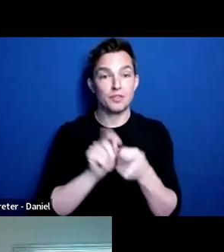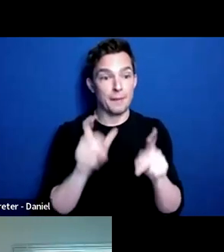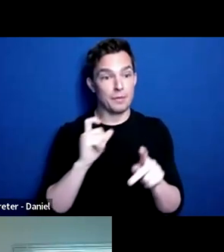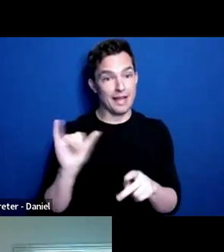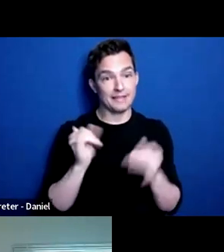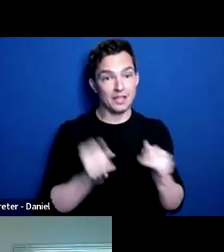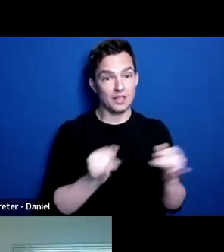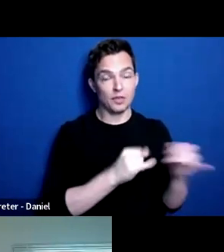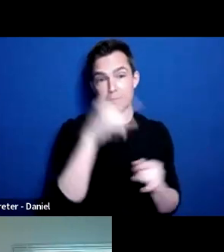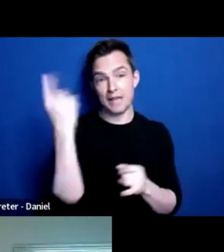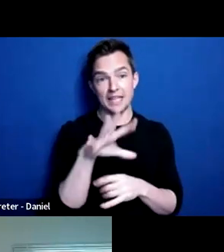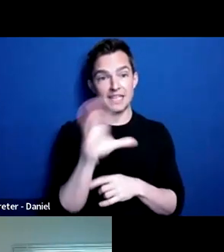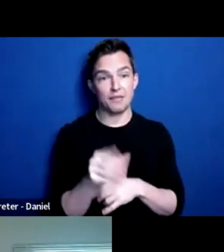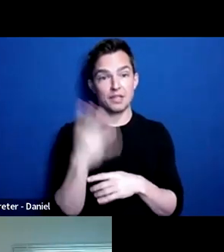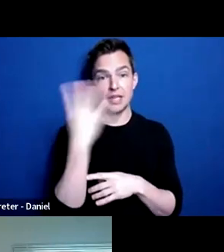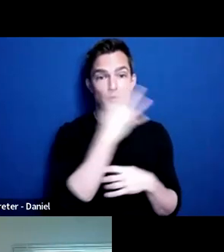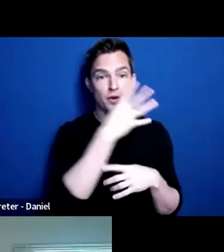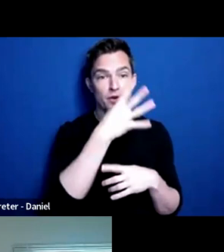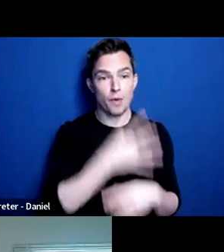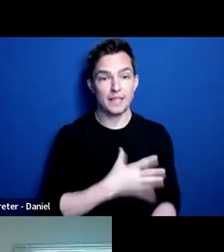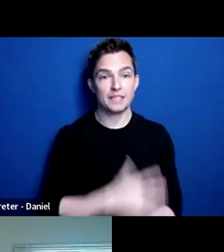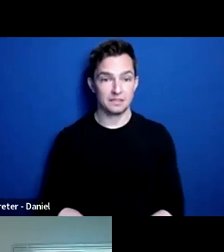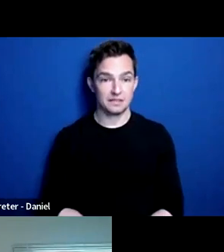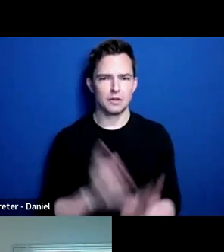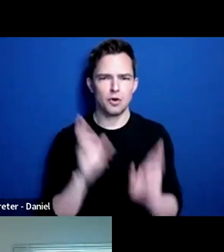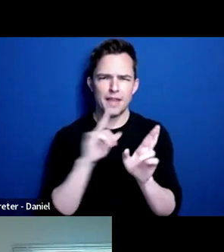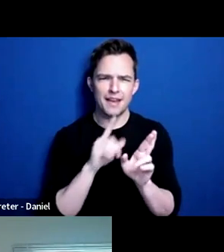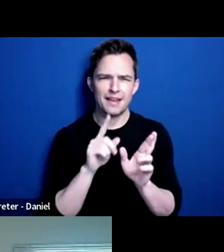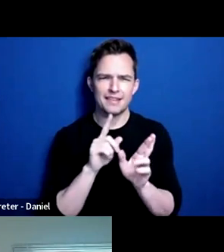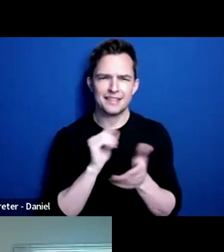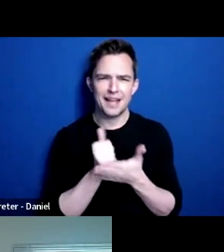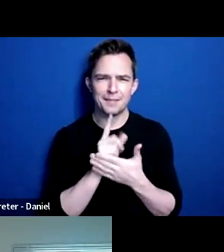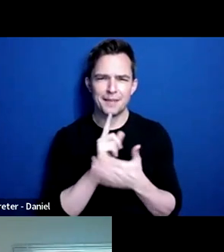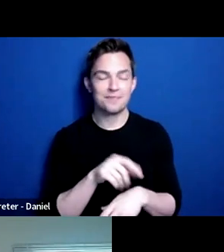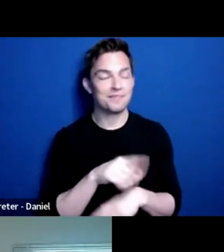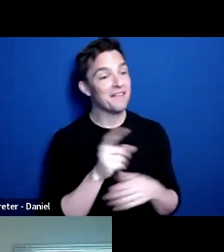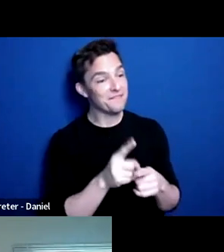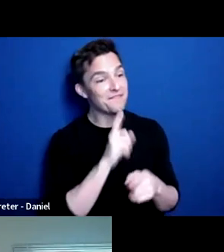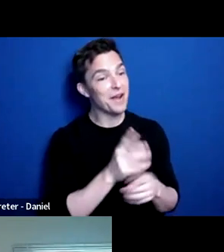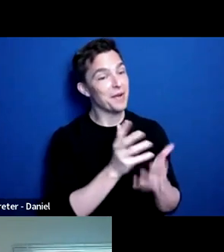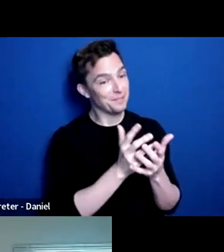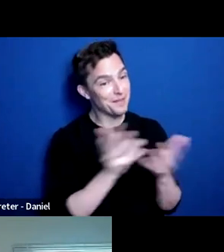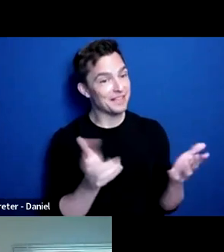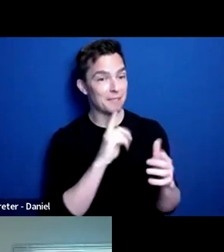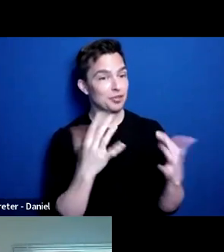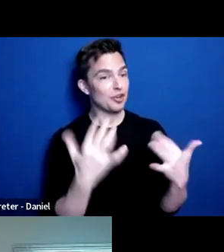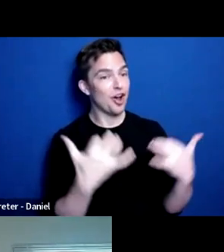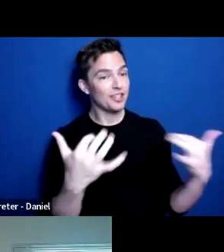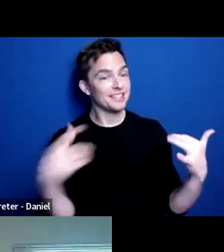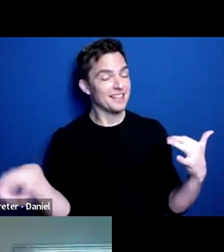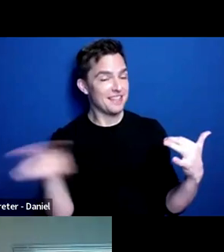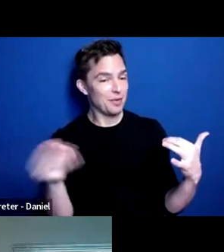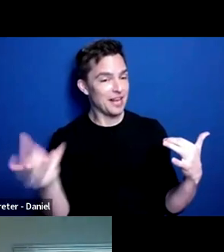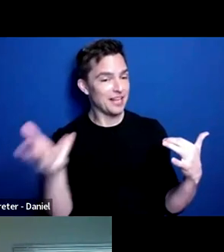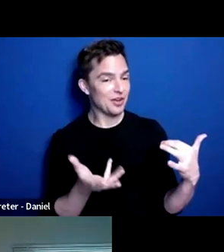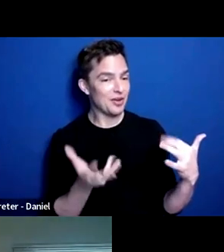as Black and African immigrant women. I hope that helps. Very much, and I'm sure the audience will let us know